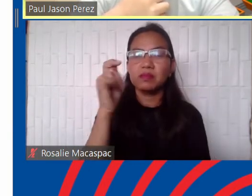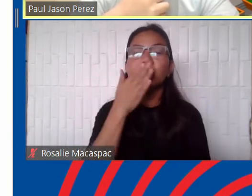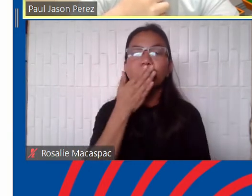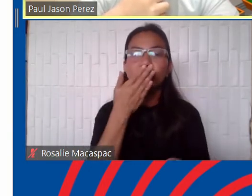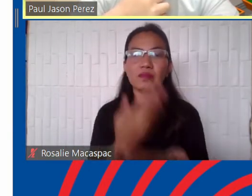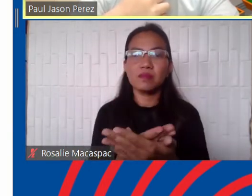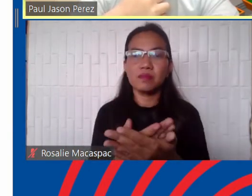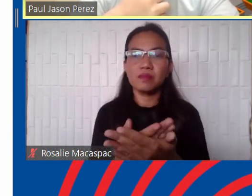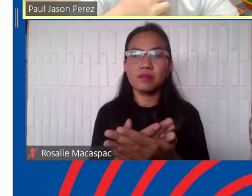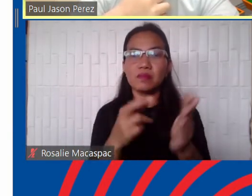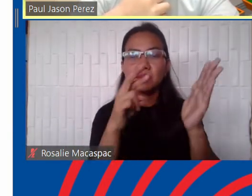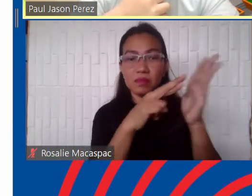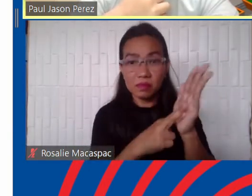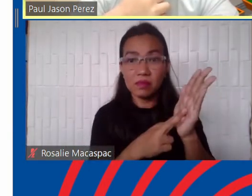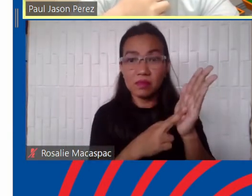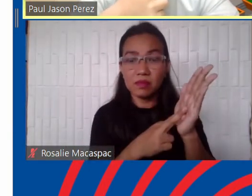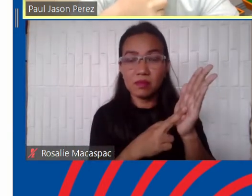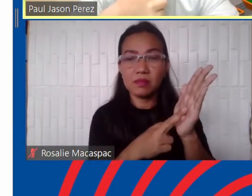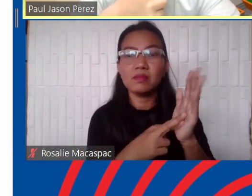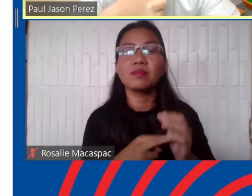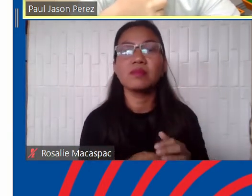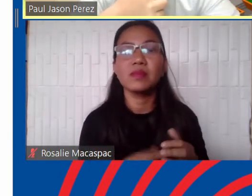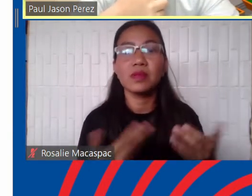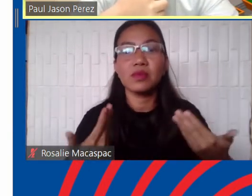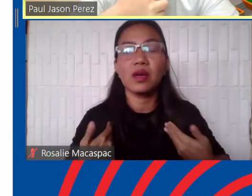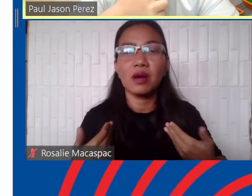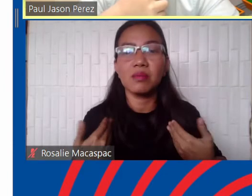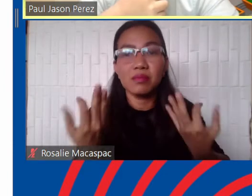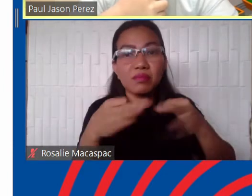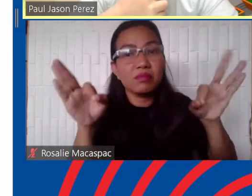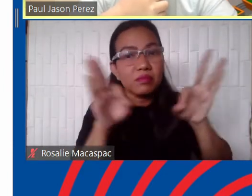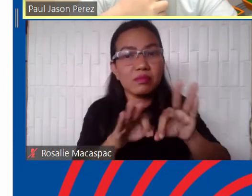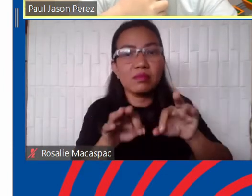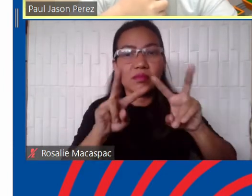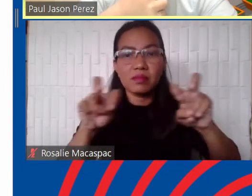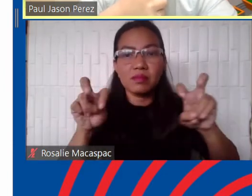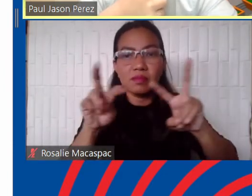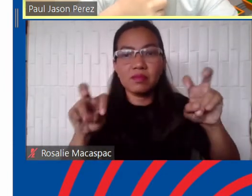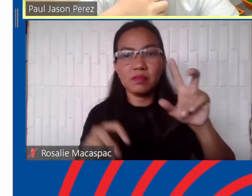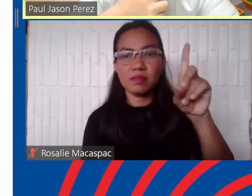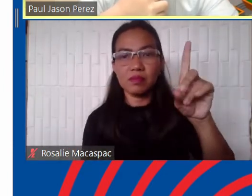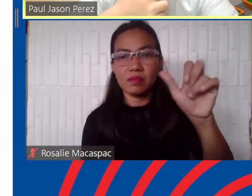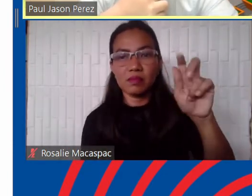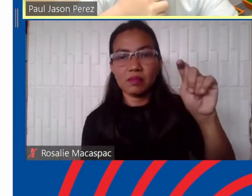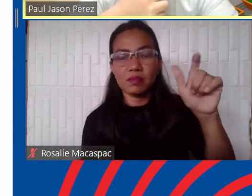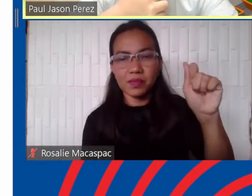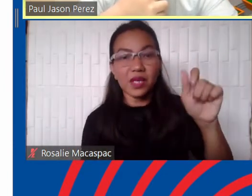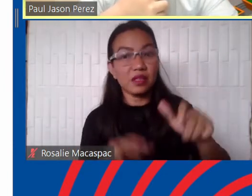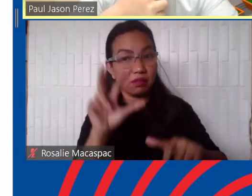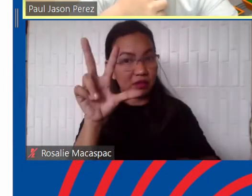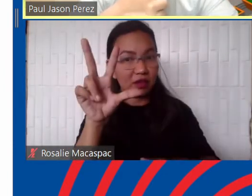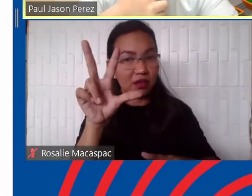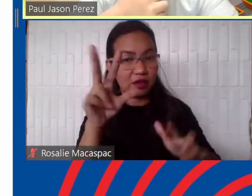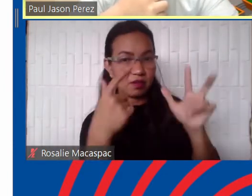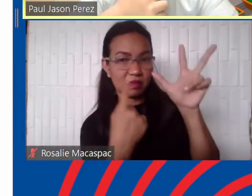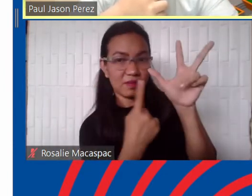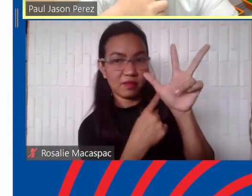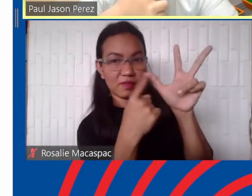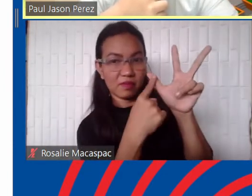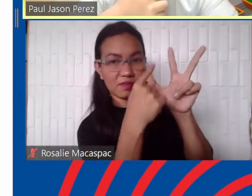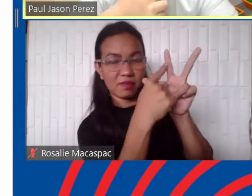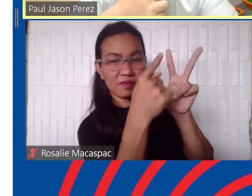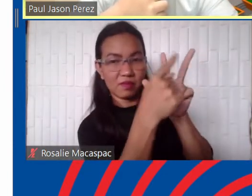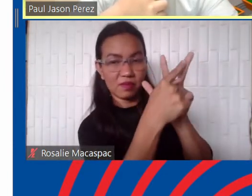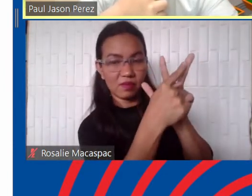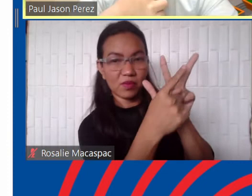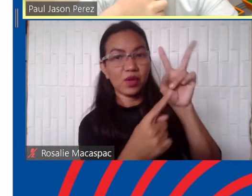rule of thumb. No, if you have important research data, make sure that you have at least 3 copies in at least 2 different